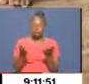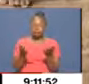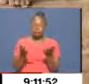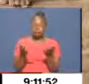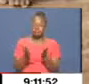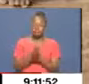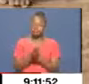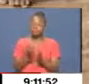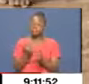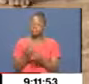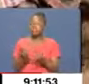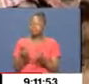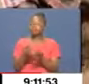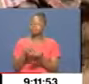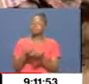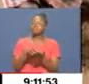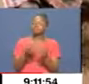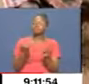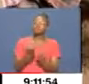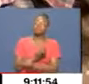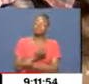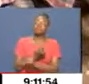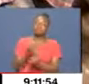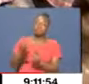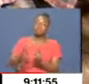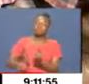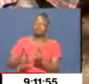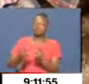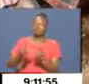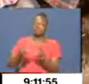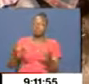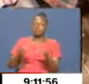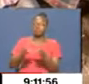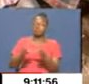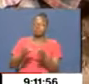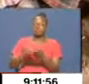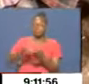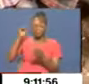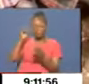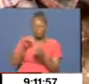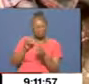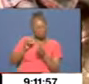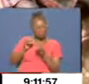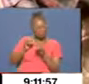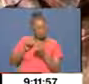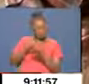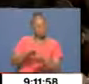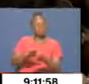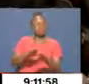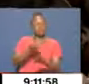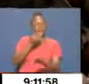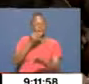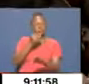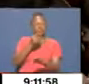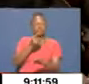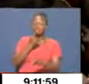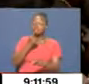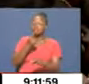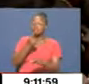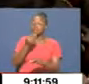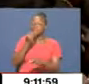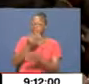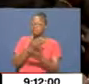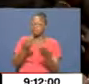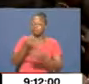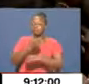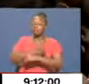However, the situation is different for the lower grade learners who have flocked the school, as they are assured of a meal courtesy of a school feeding program